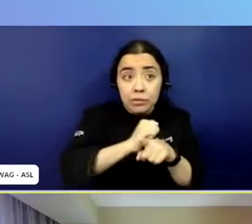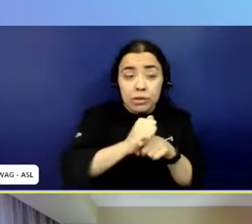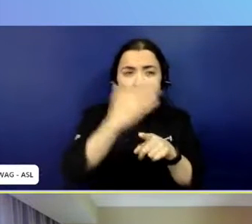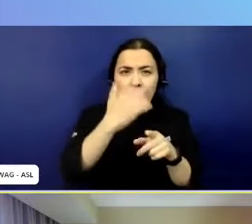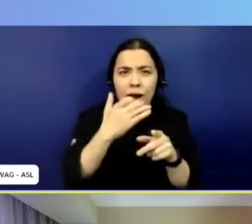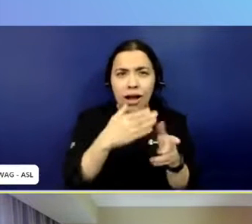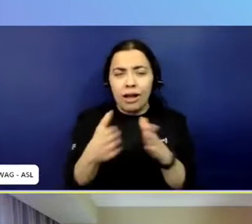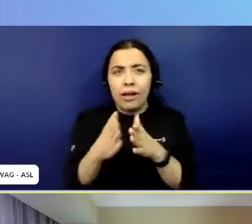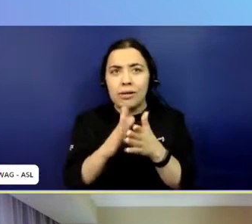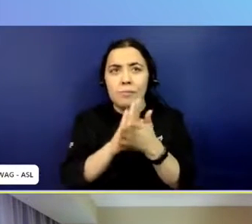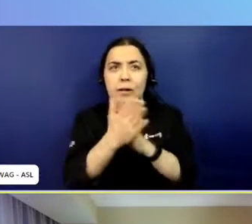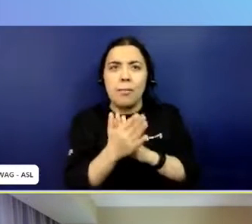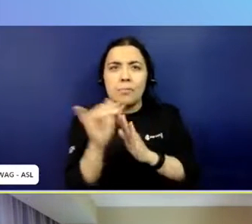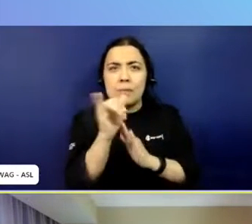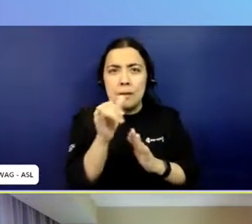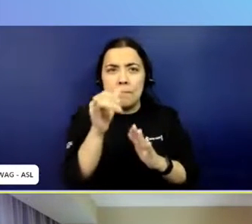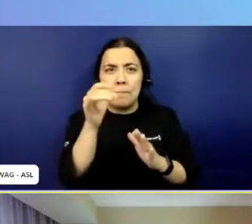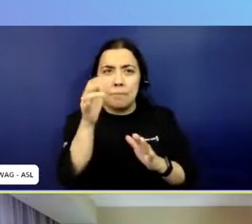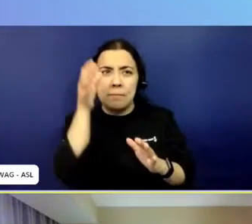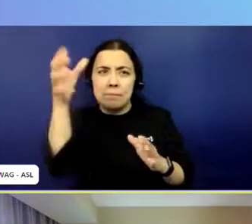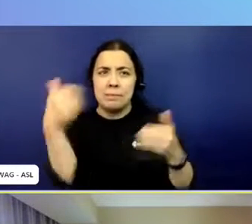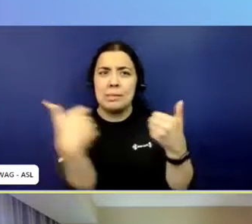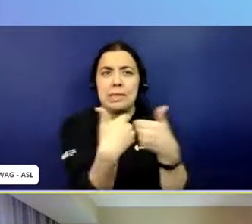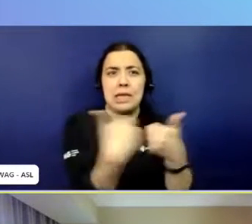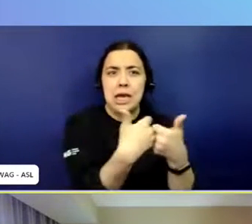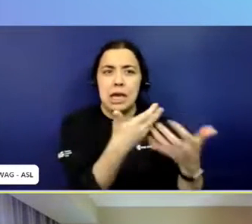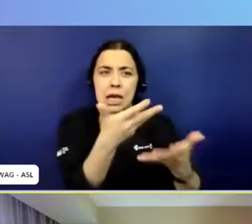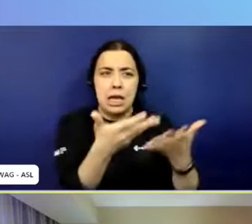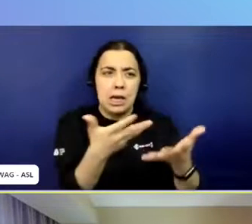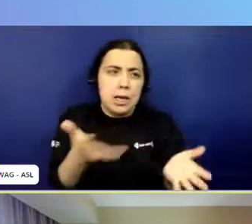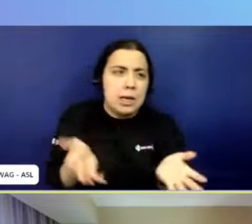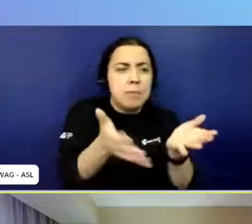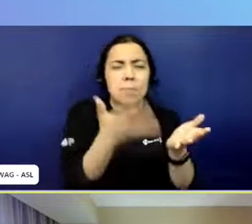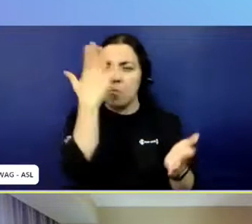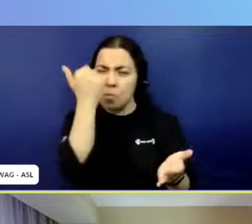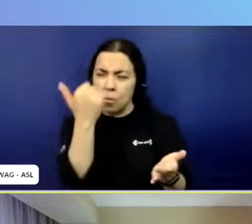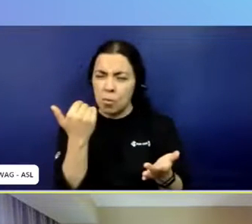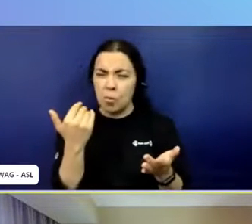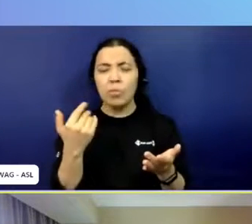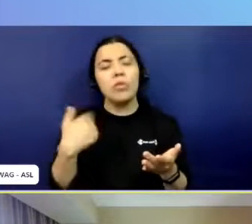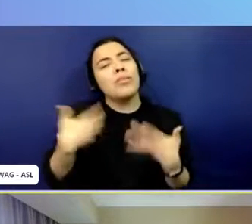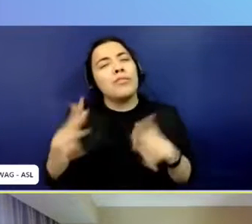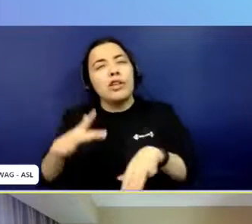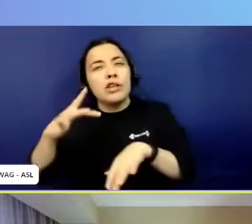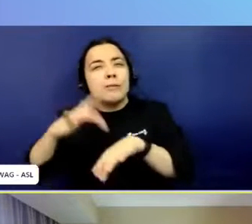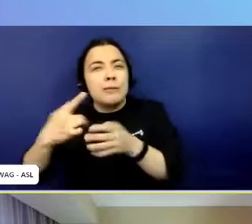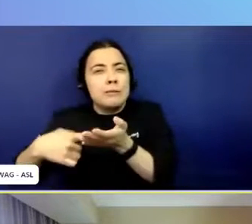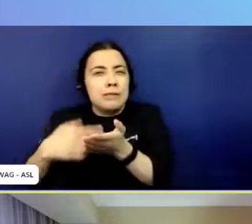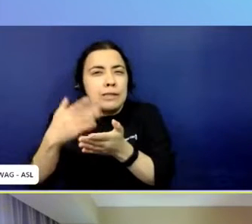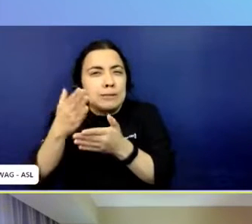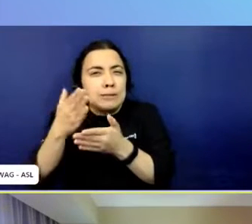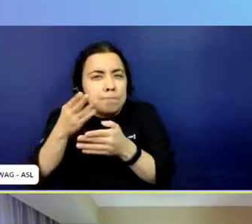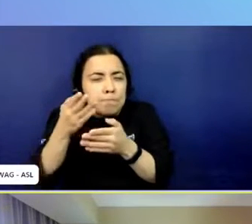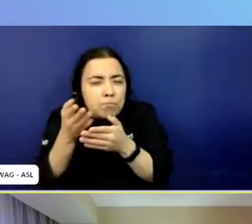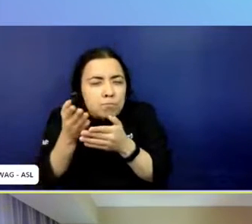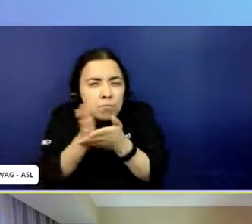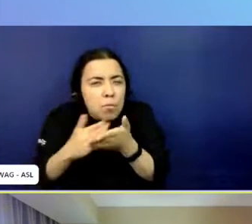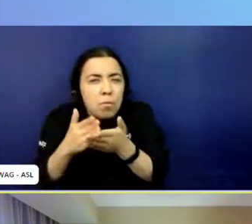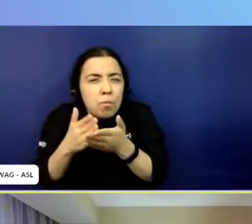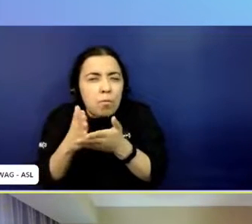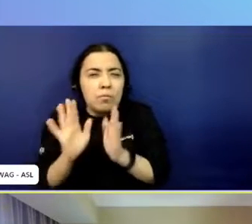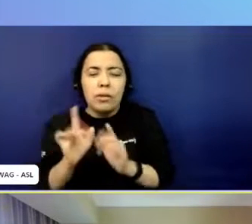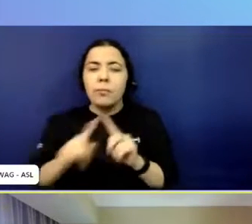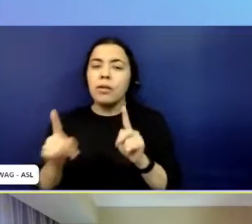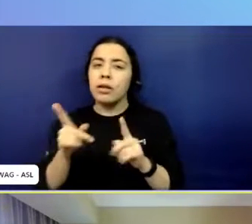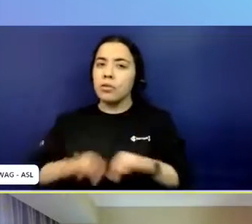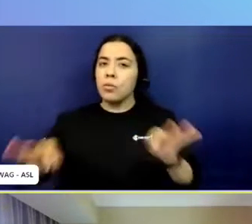some of that, but I'll dive a little deeper into why it really is important to us, the accessibility